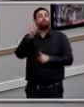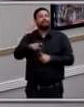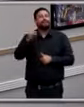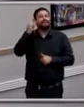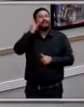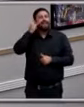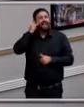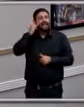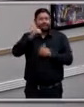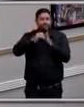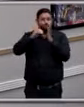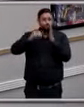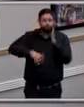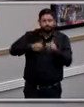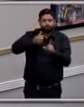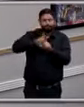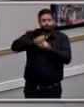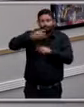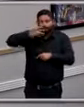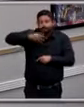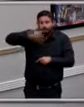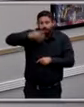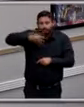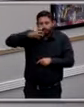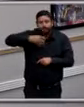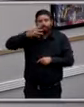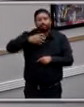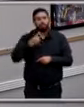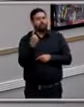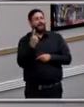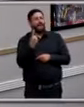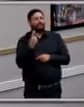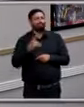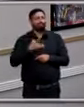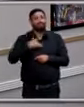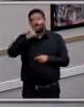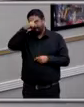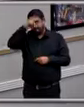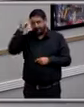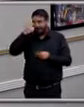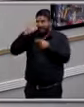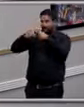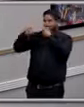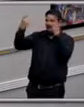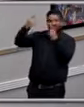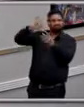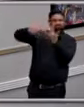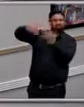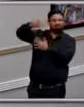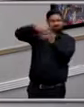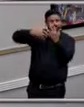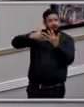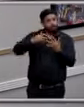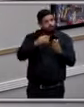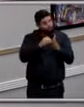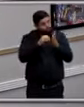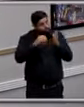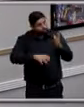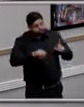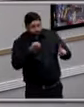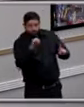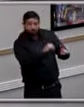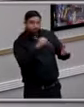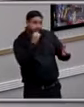or stuffy nose, only one symptom, due to allergies, can that student stay at home